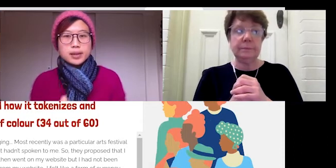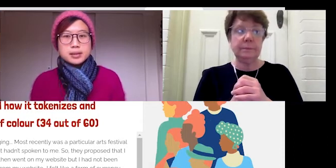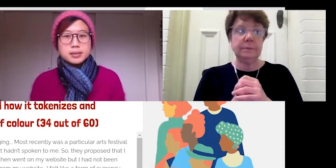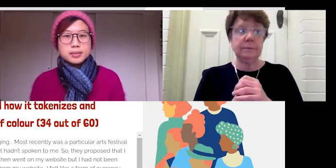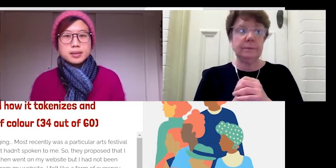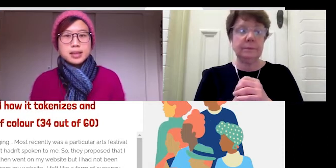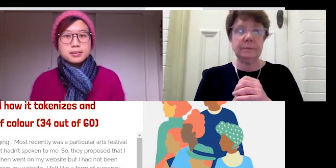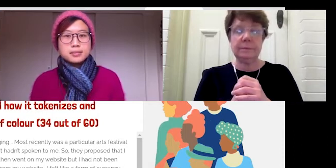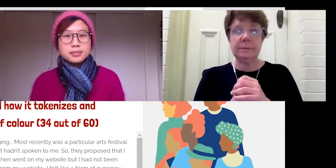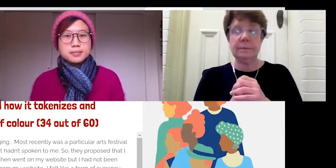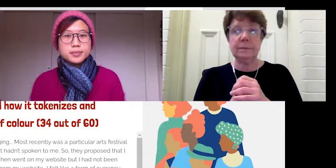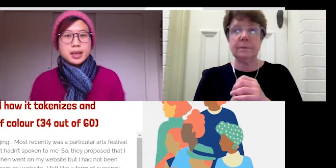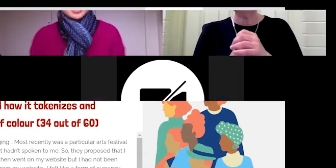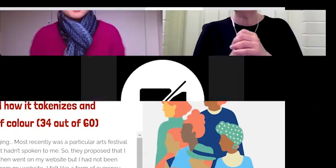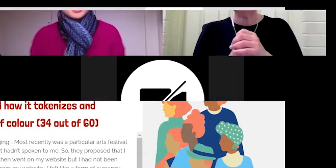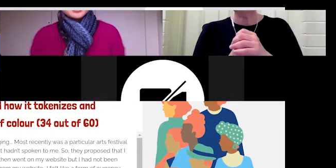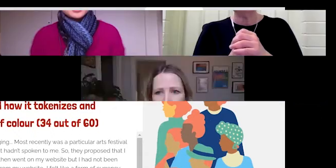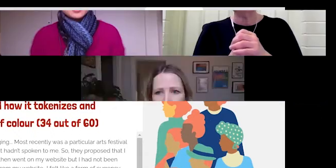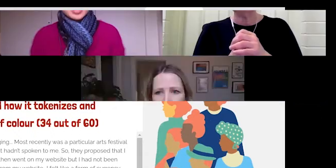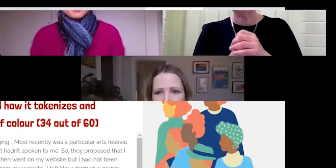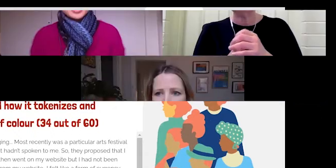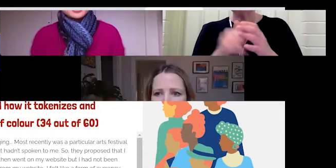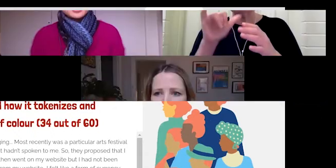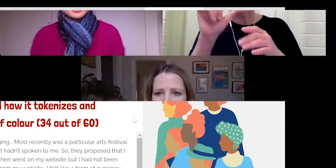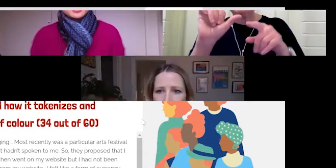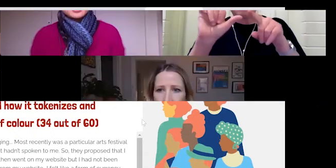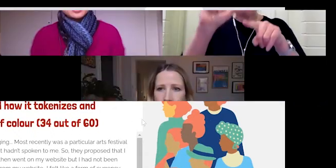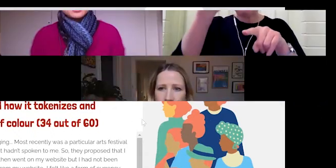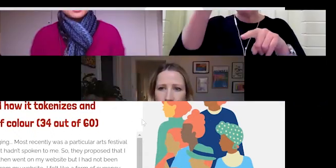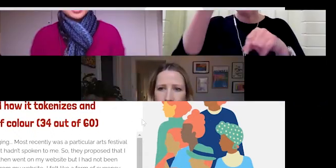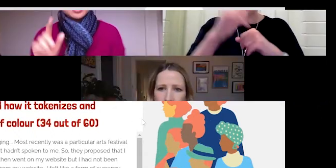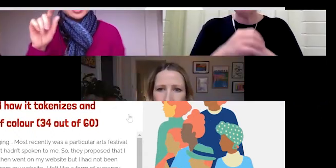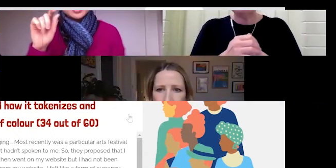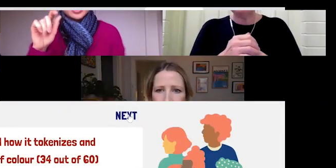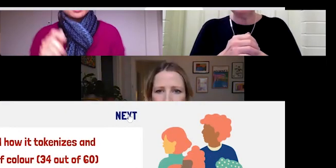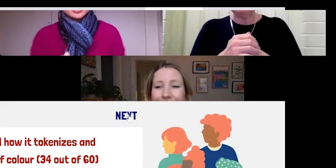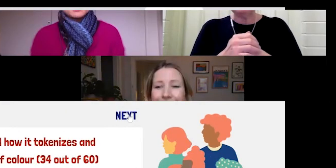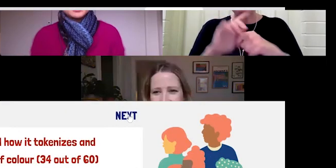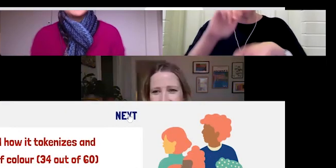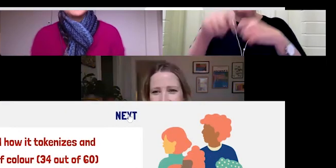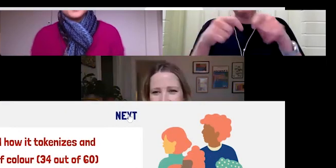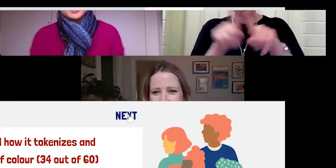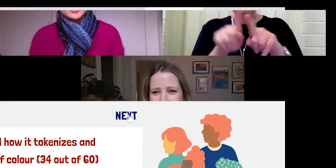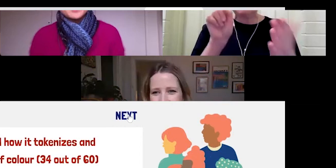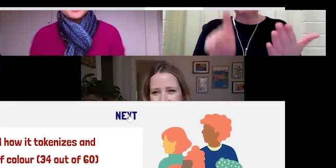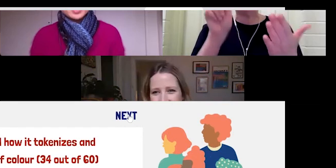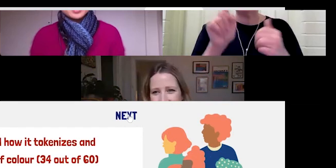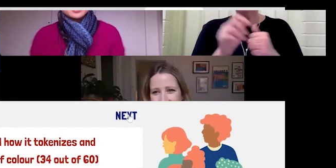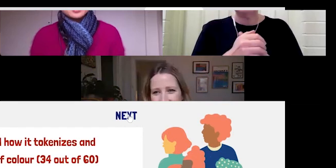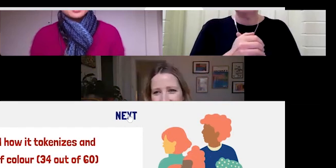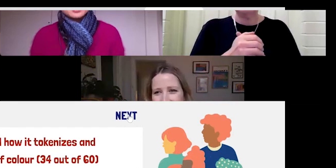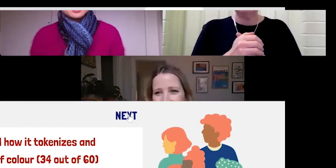If it's that, maybe scroll up, and it normally turns into like a clickable. There you go. Great.